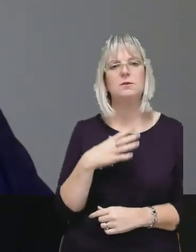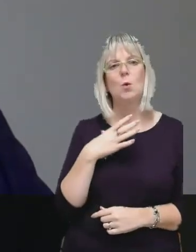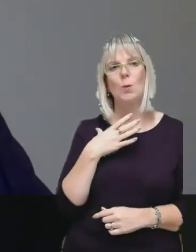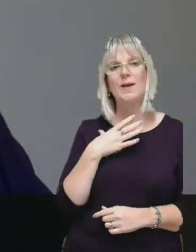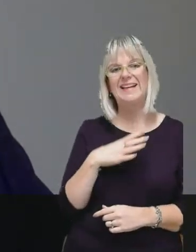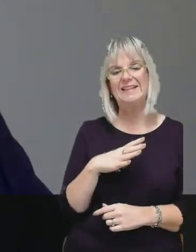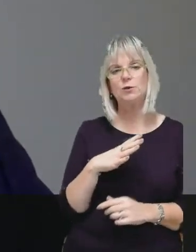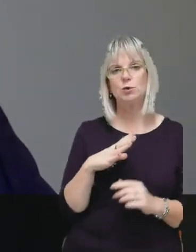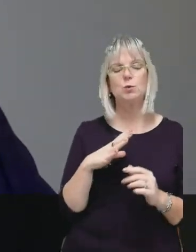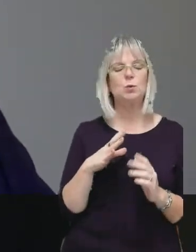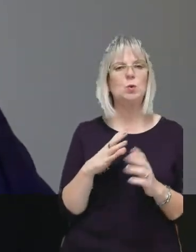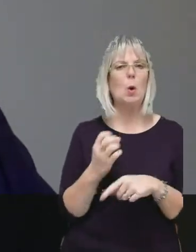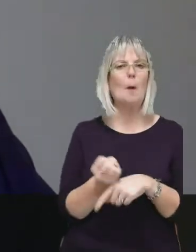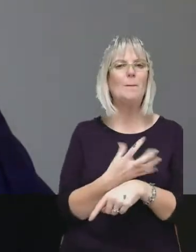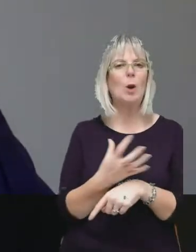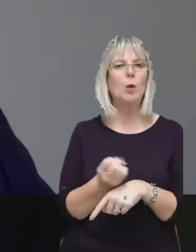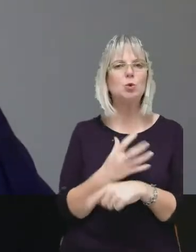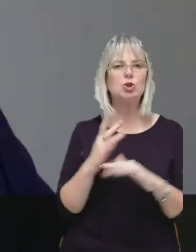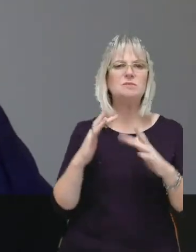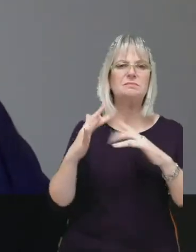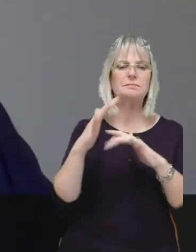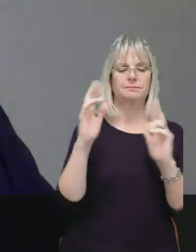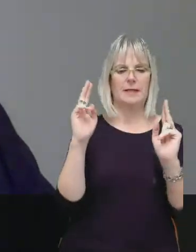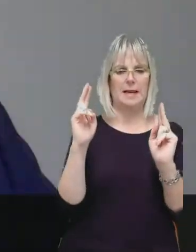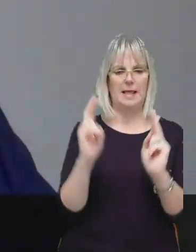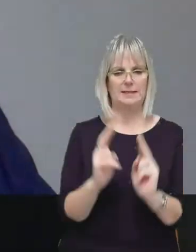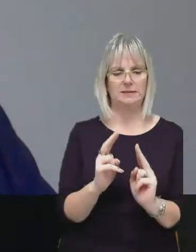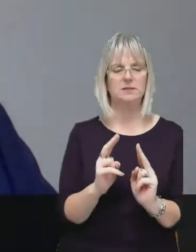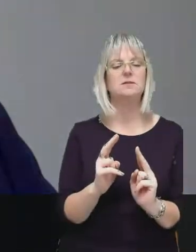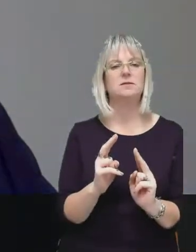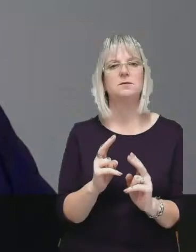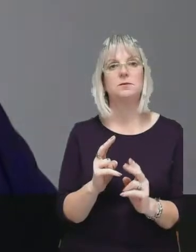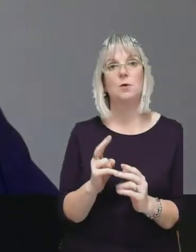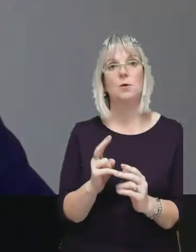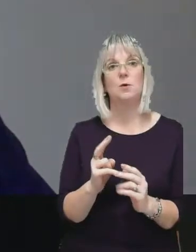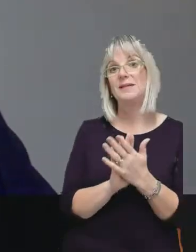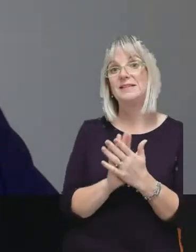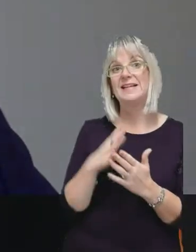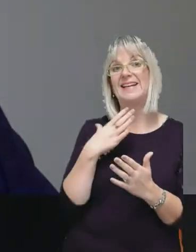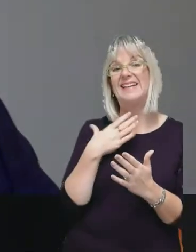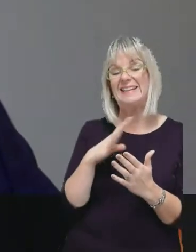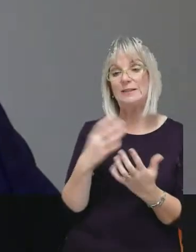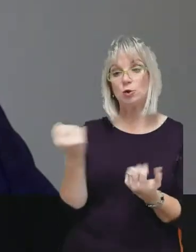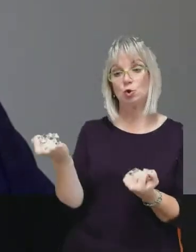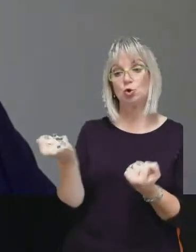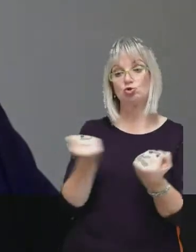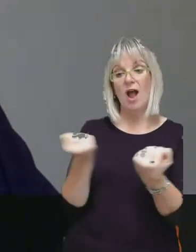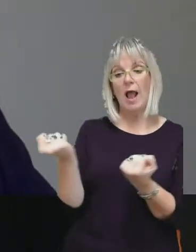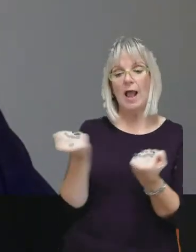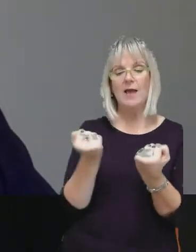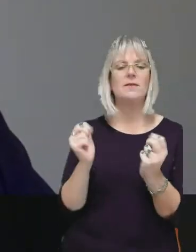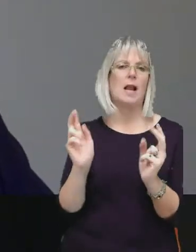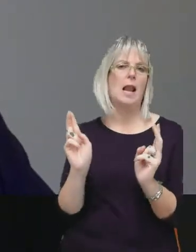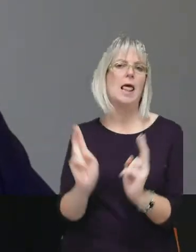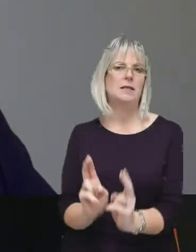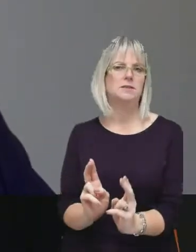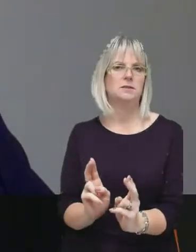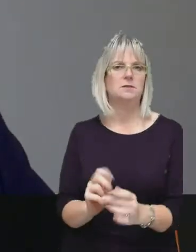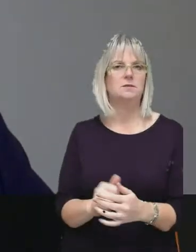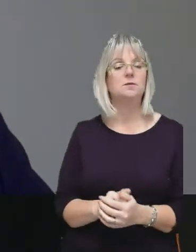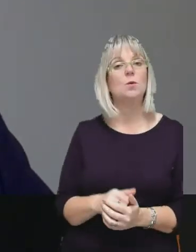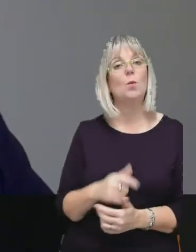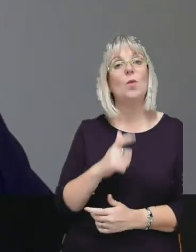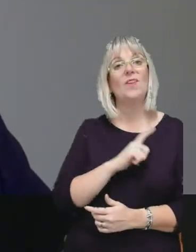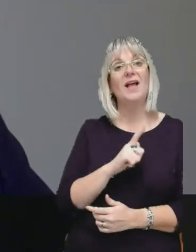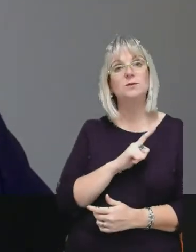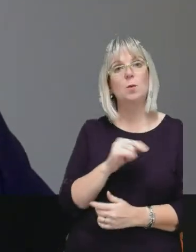that means doing more to reduce driving. And that's why things like the Silvertown Tunnel, where the Mayor has